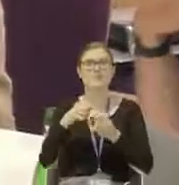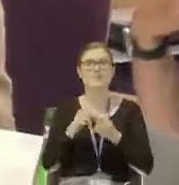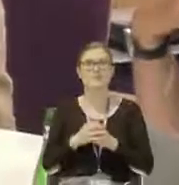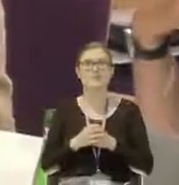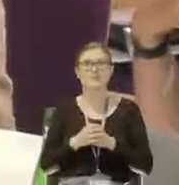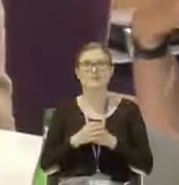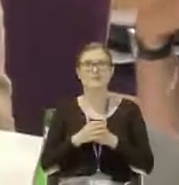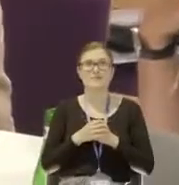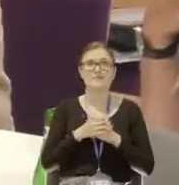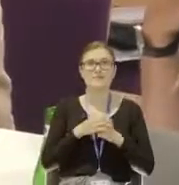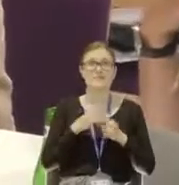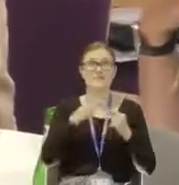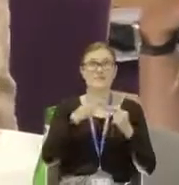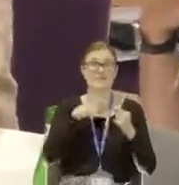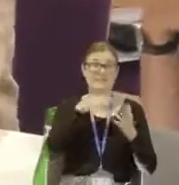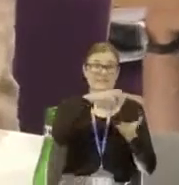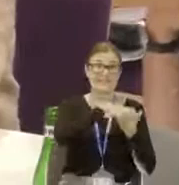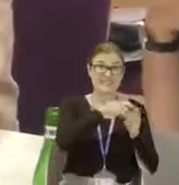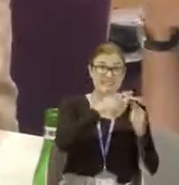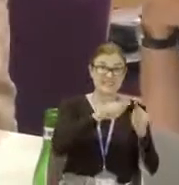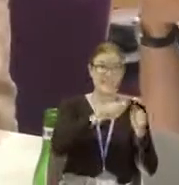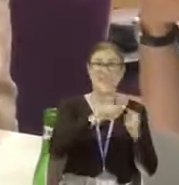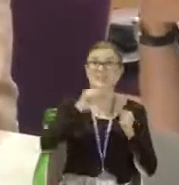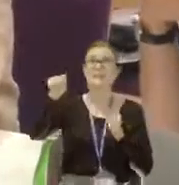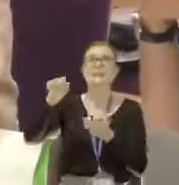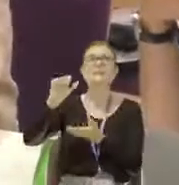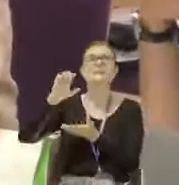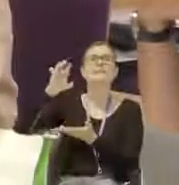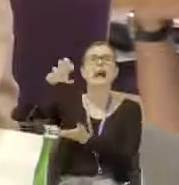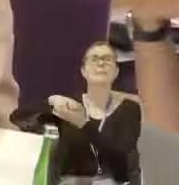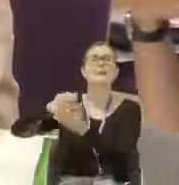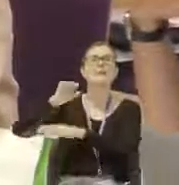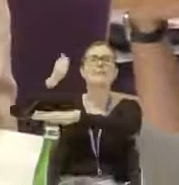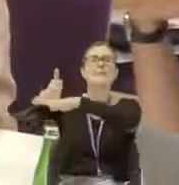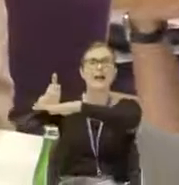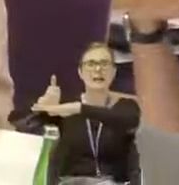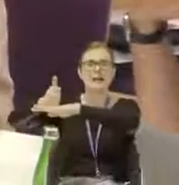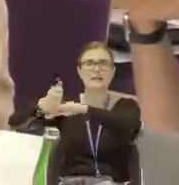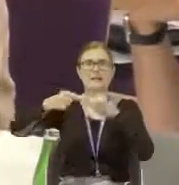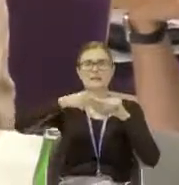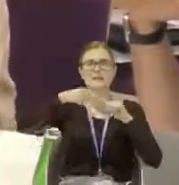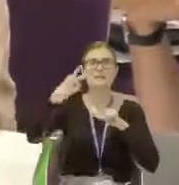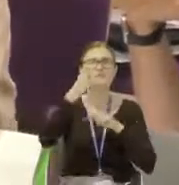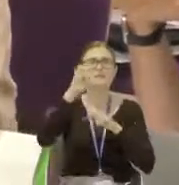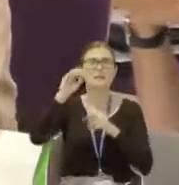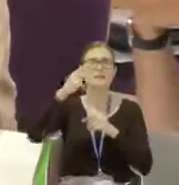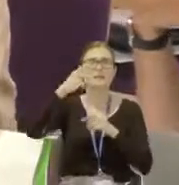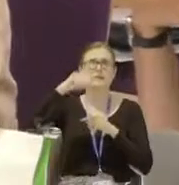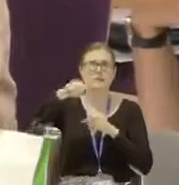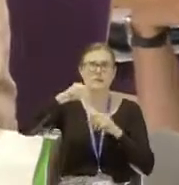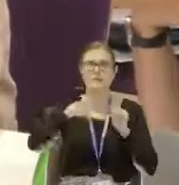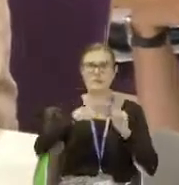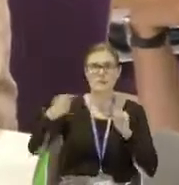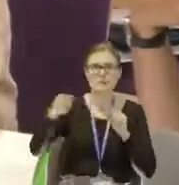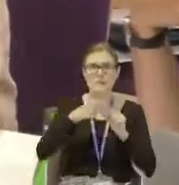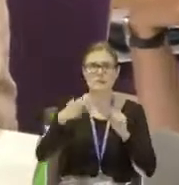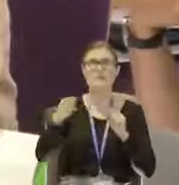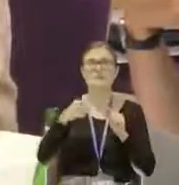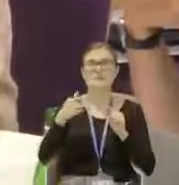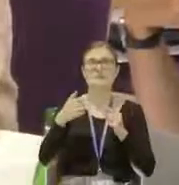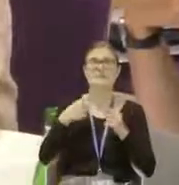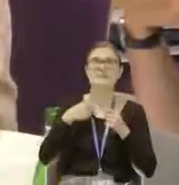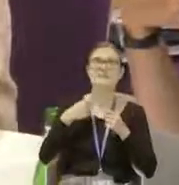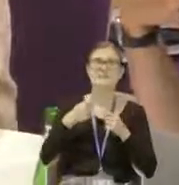flourishing in the primary cities, but can complement as far as availability of land, housing, and